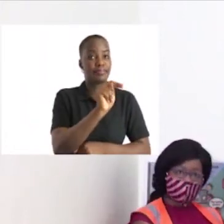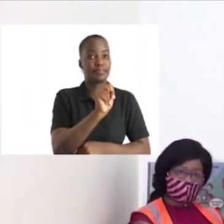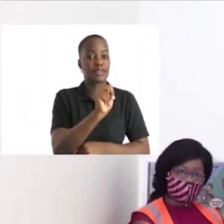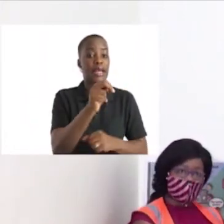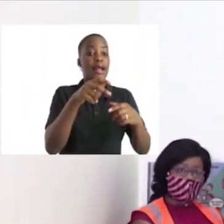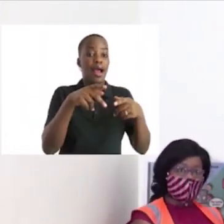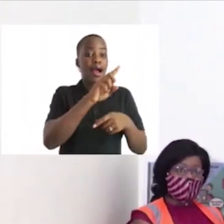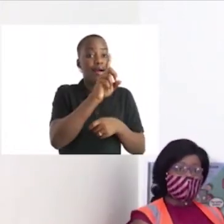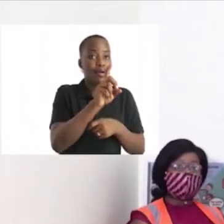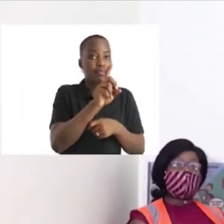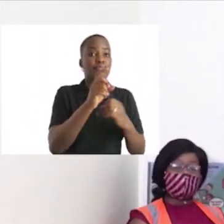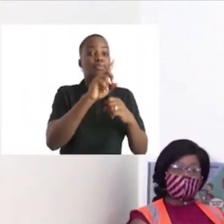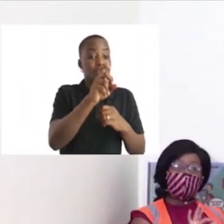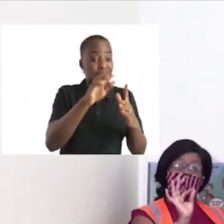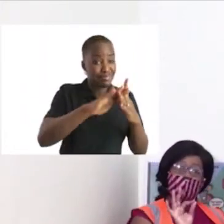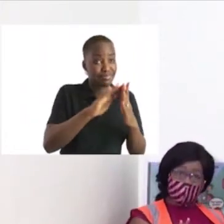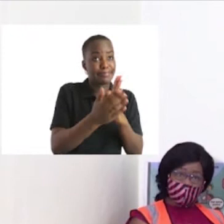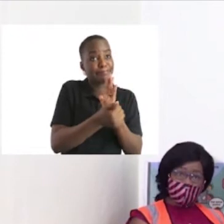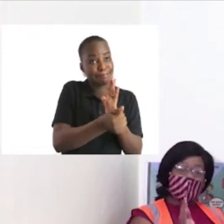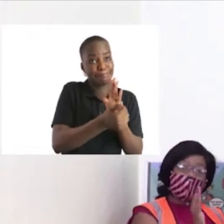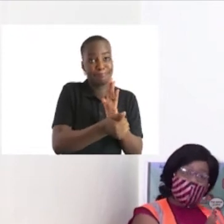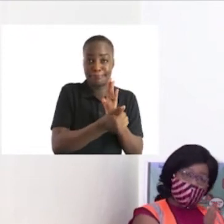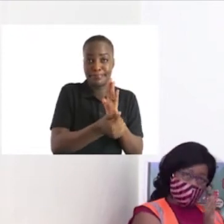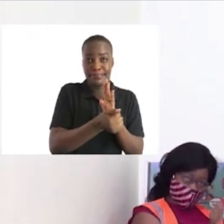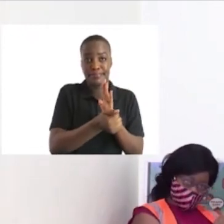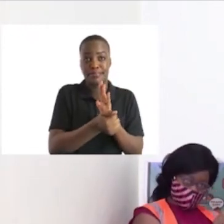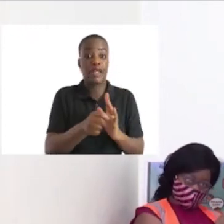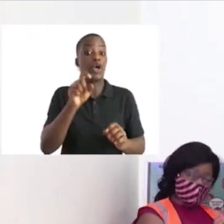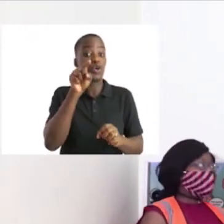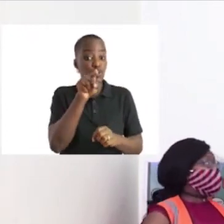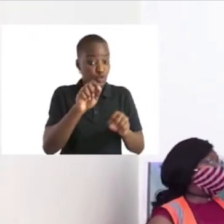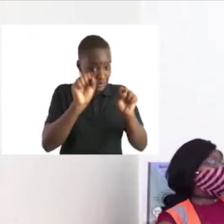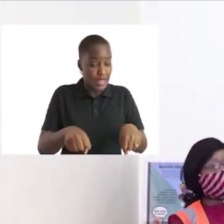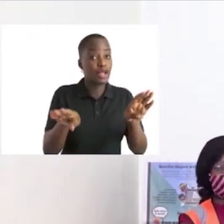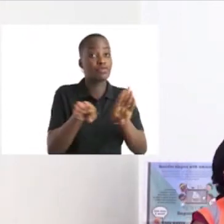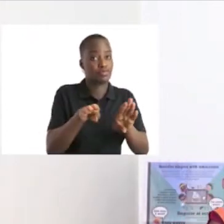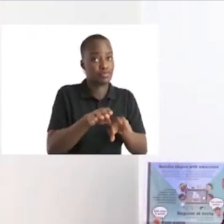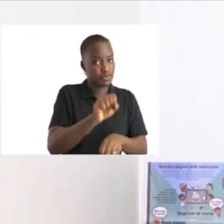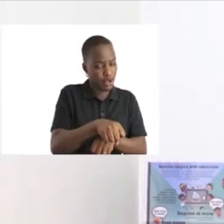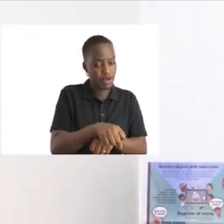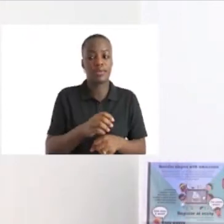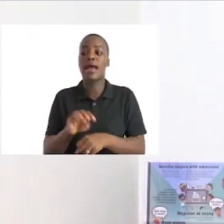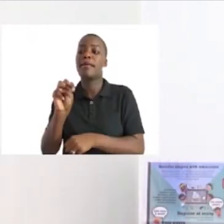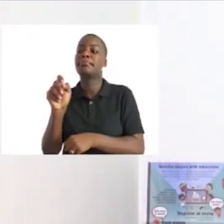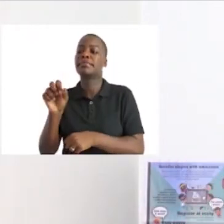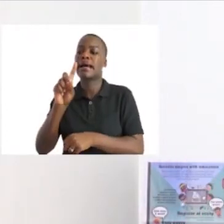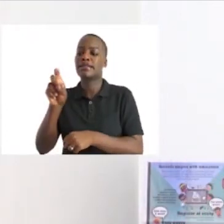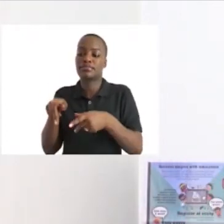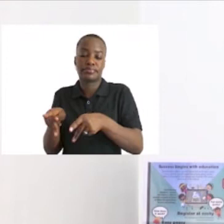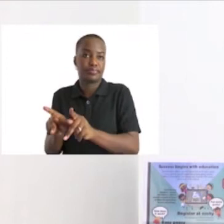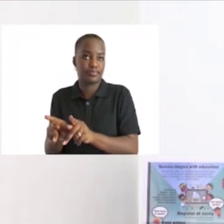is asking for ability. Are you able? And may is asking for